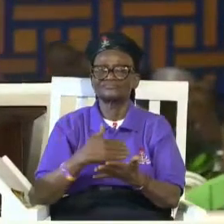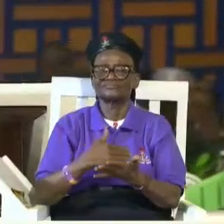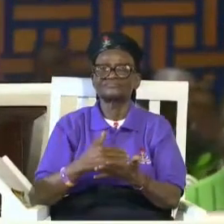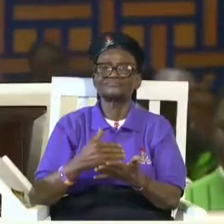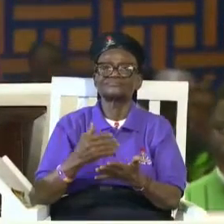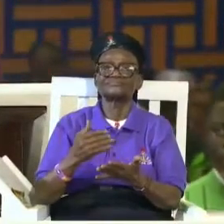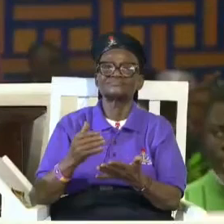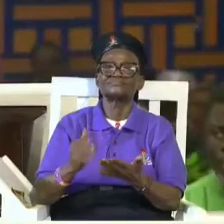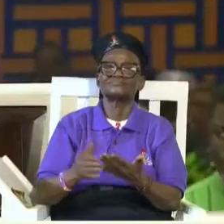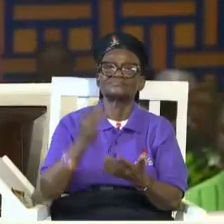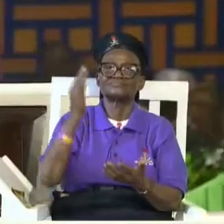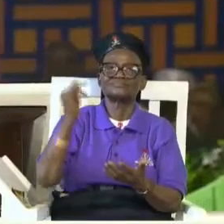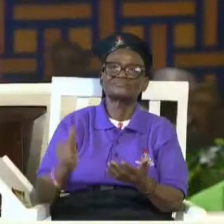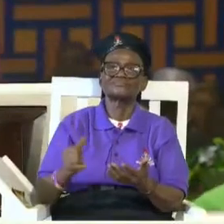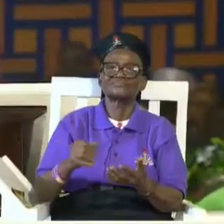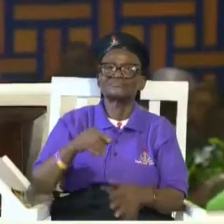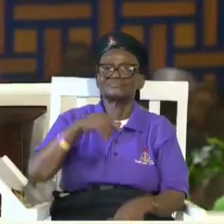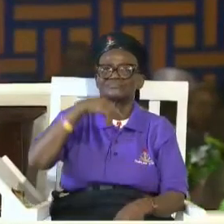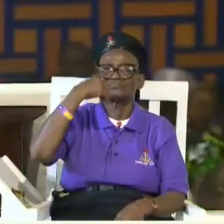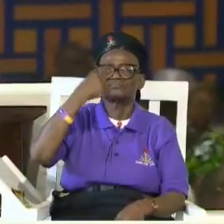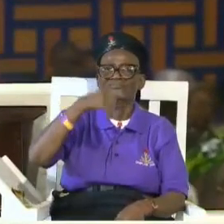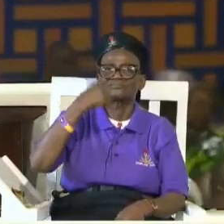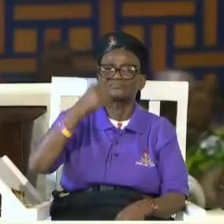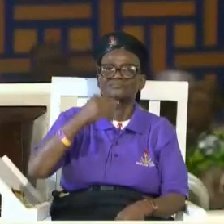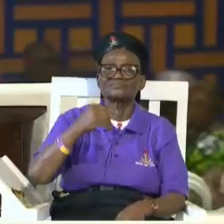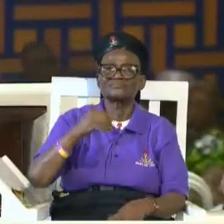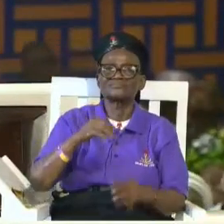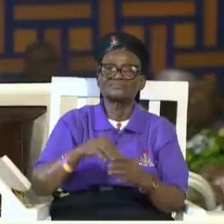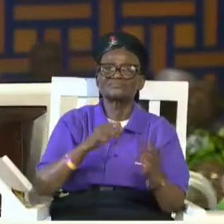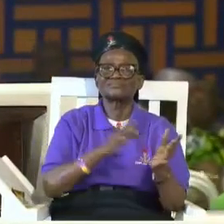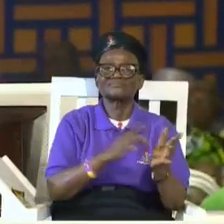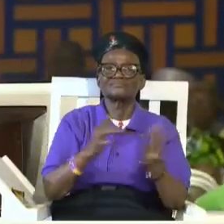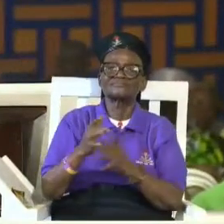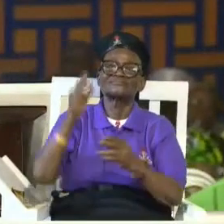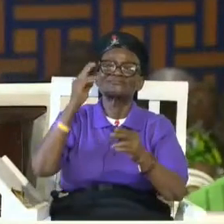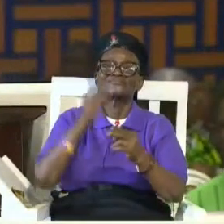It simply says, in Jesus' name,